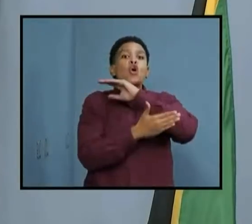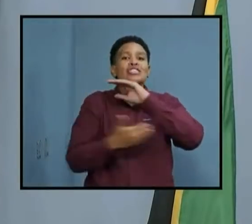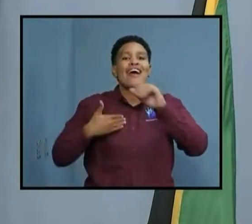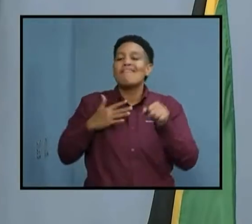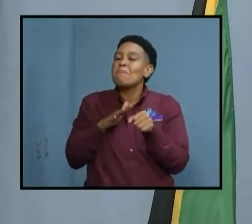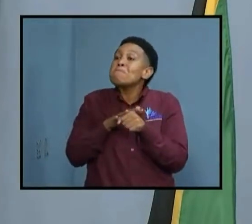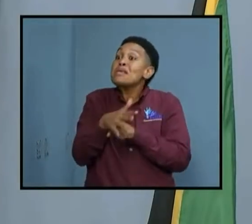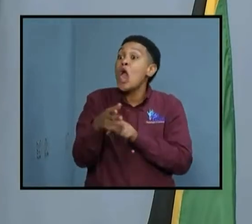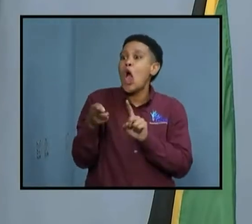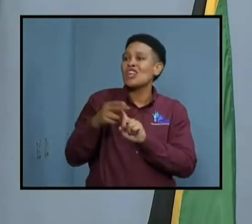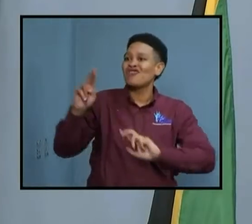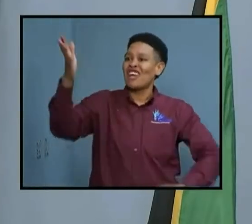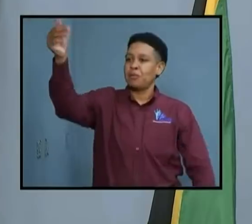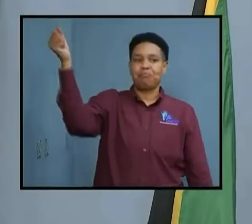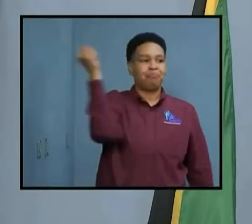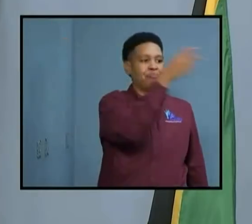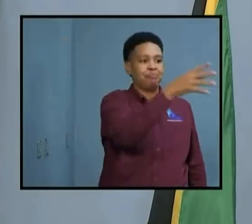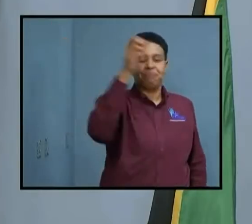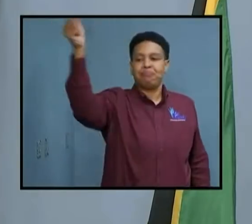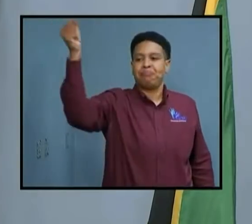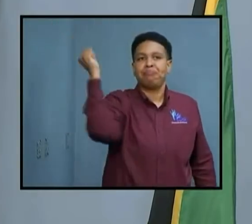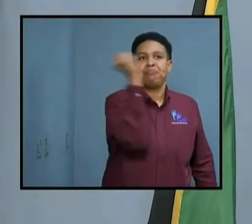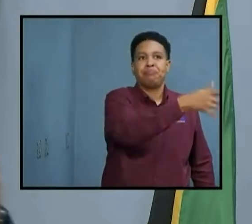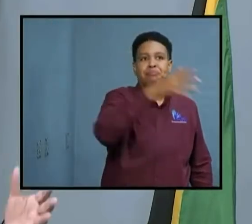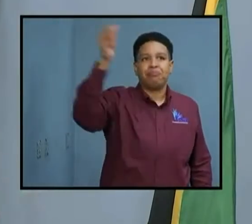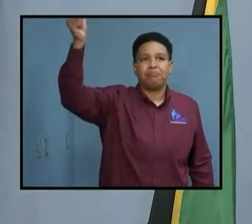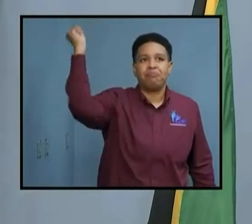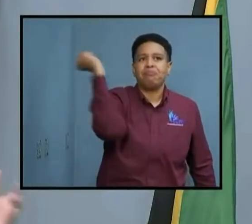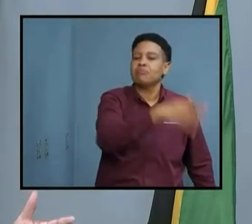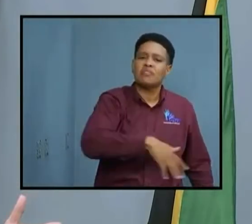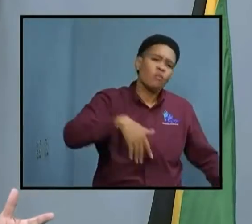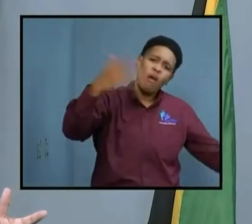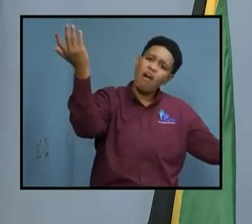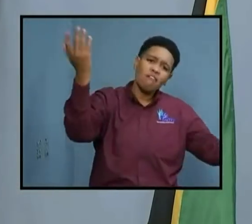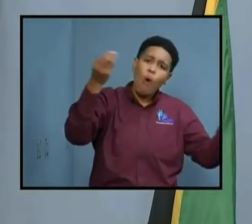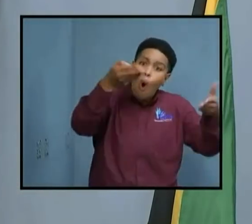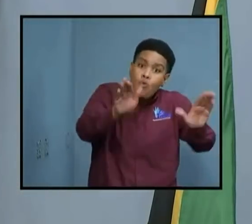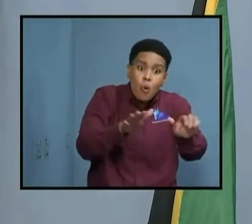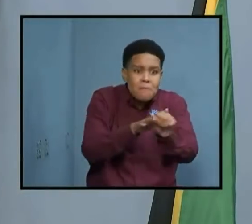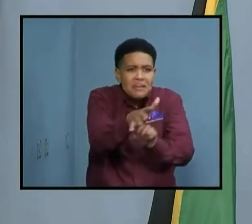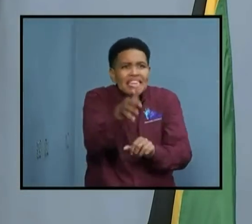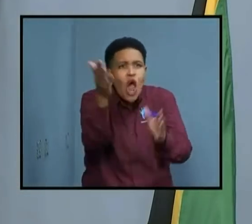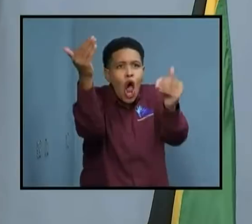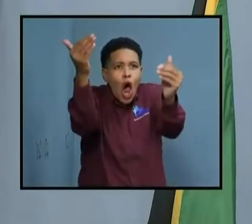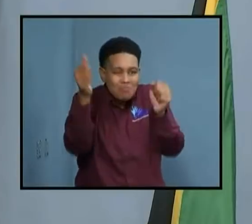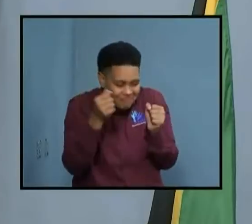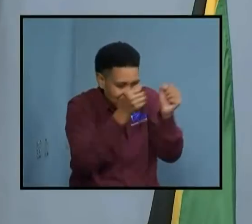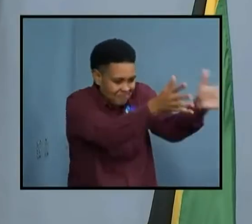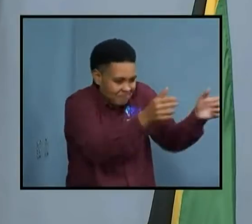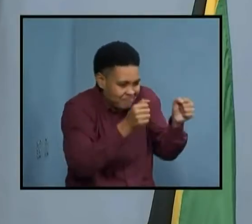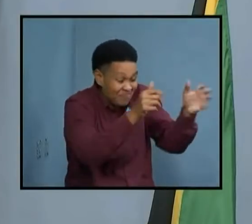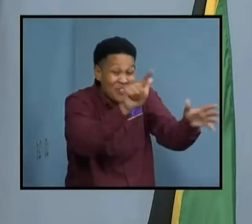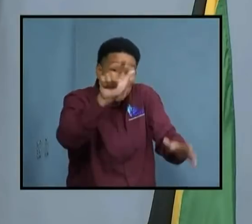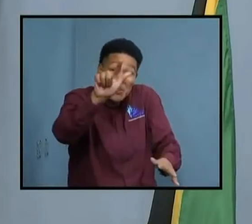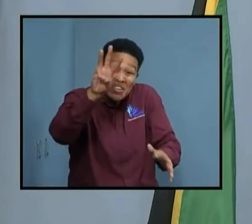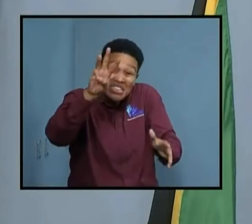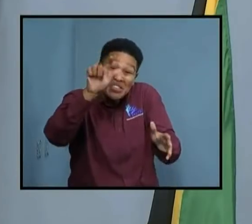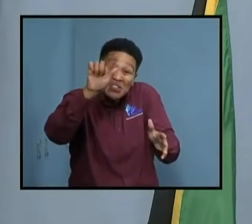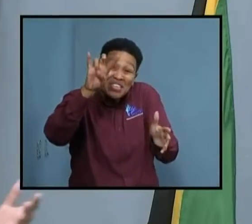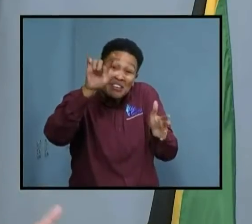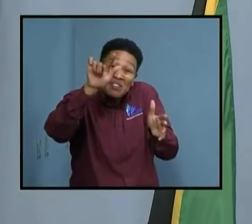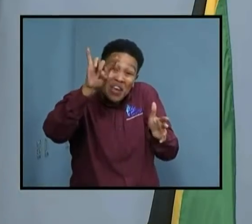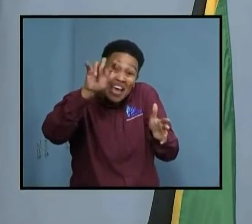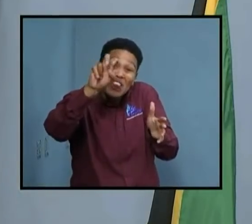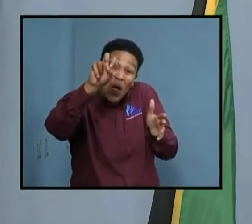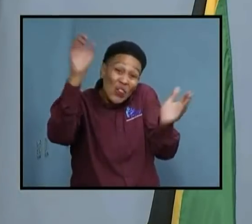hotel rooms or rooms of other kind to house 26, 27,